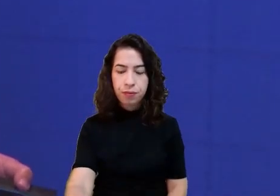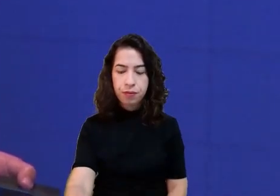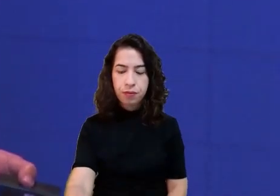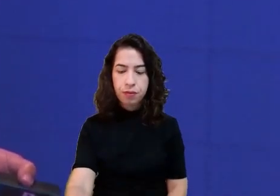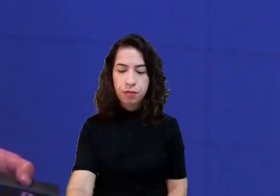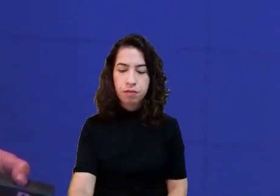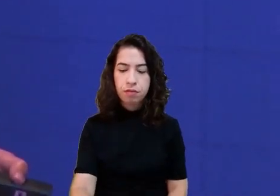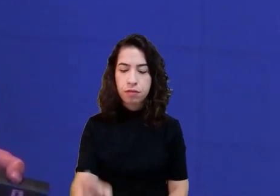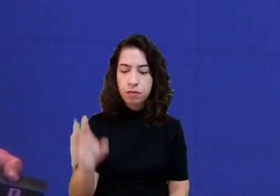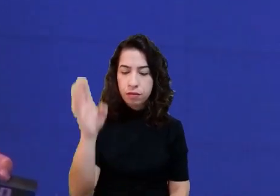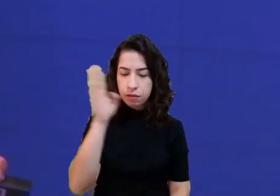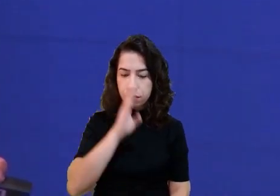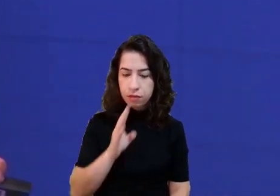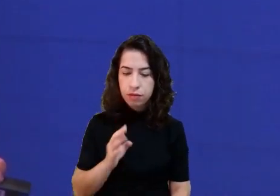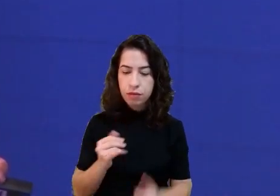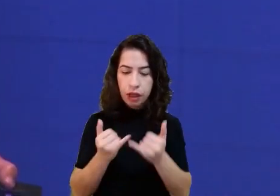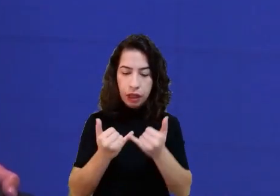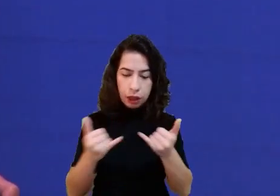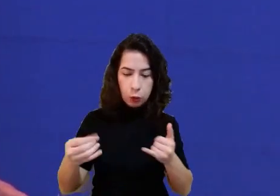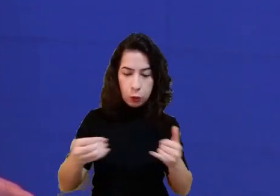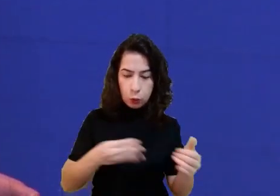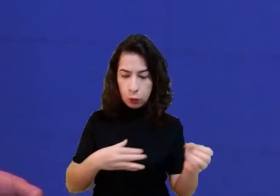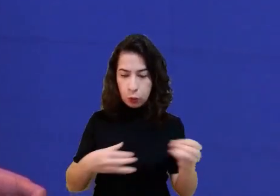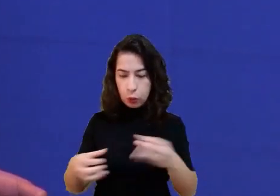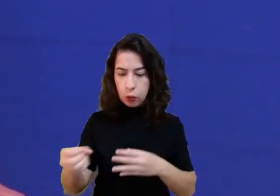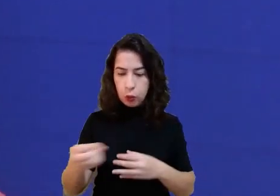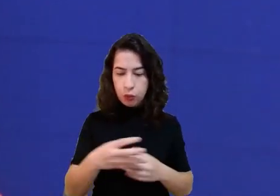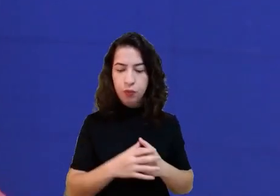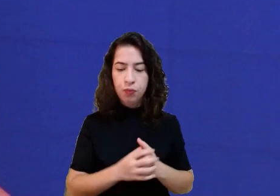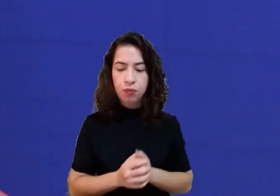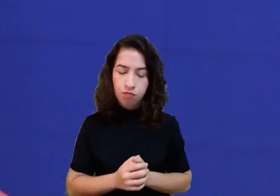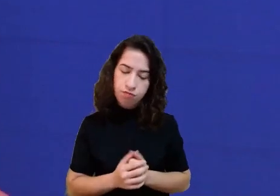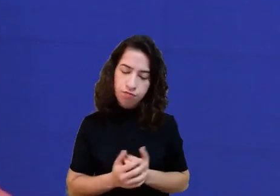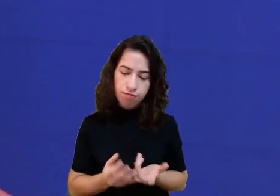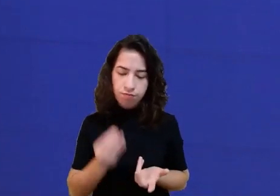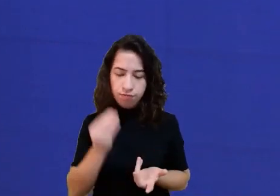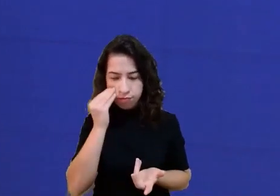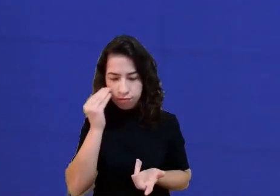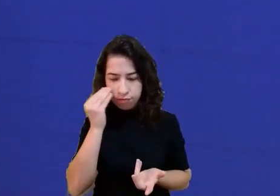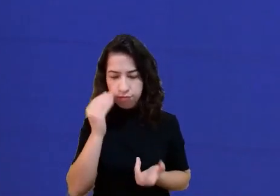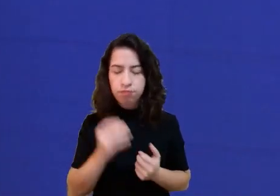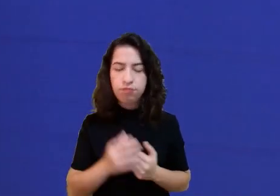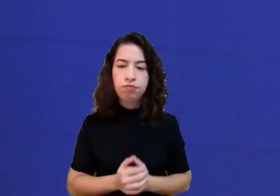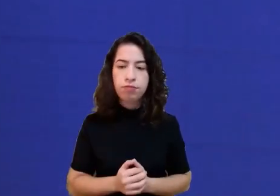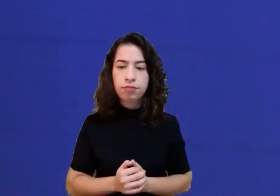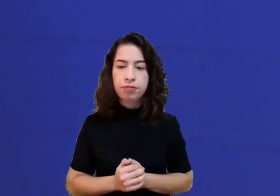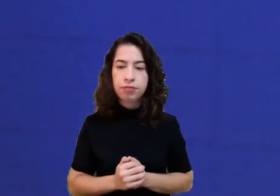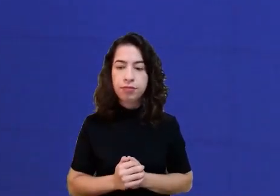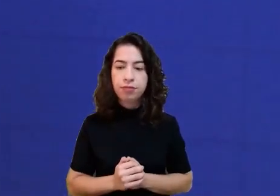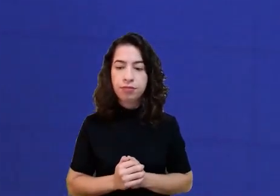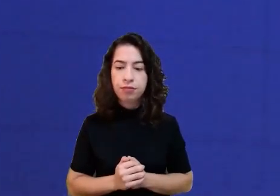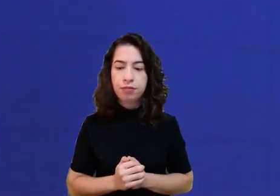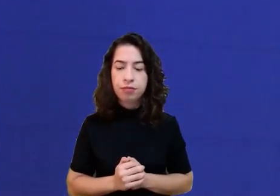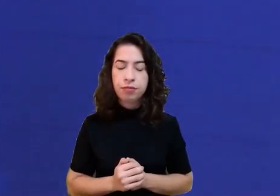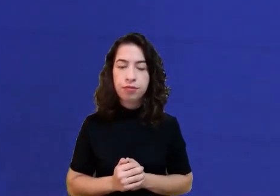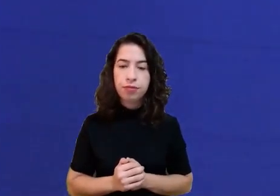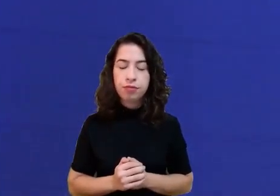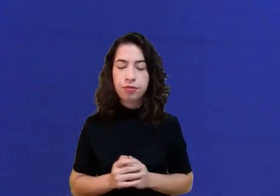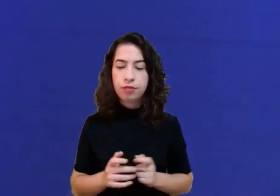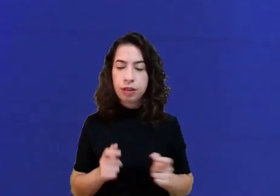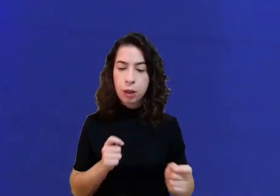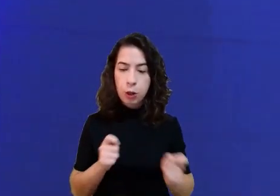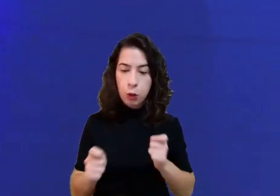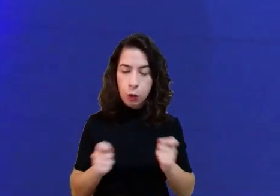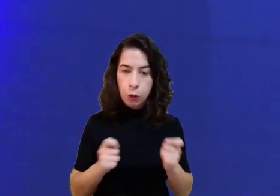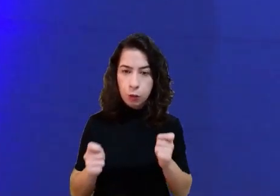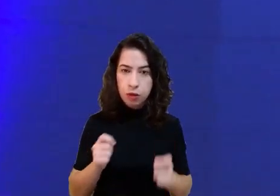Looking at Brazil, renewable energy, of course, inside our potential, circular